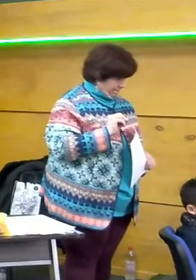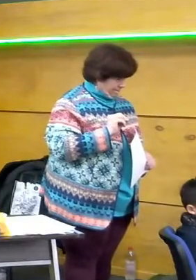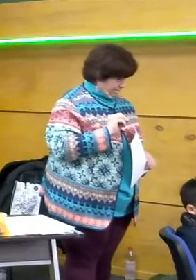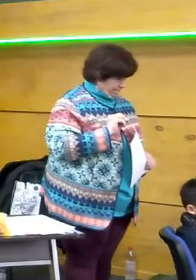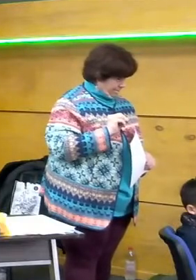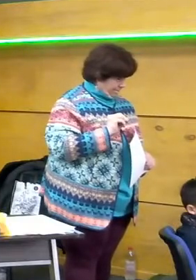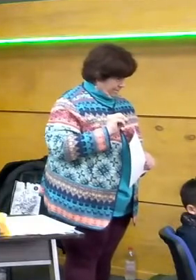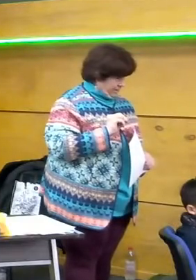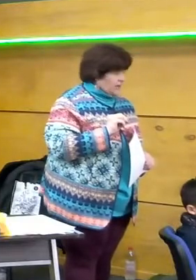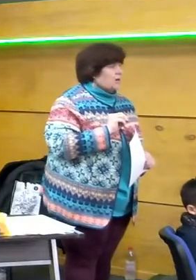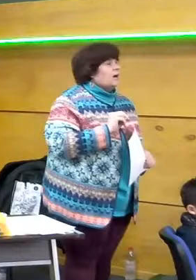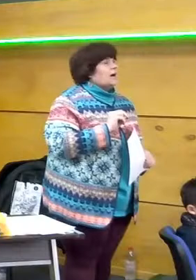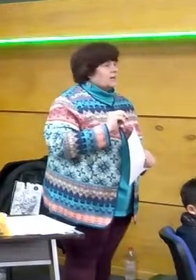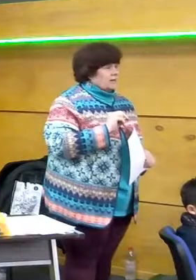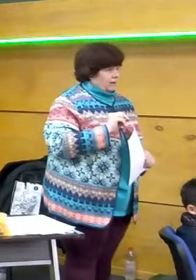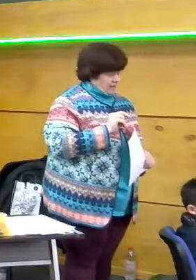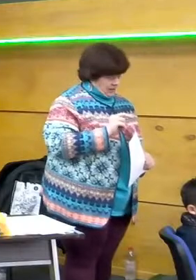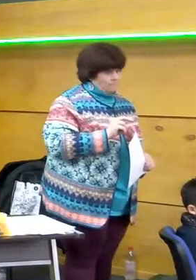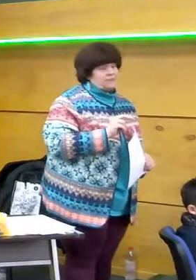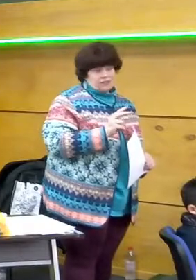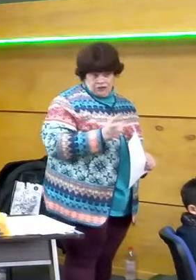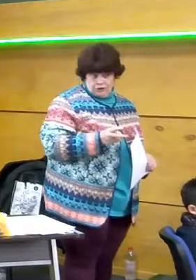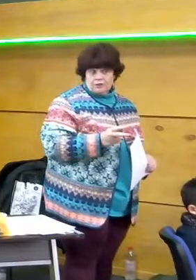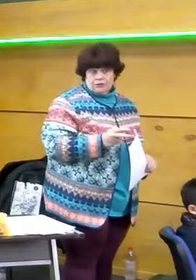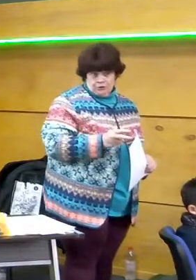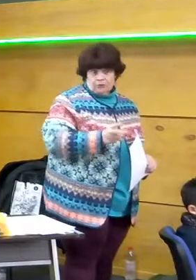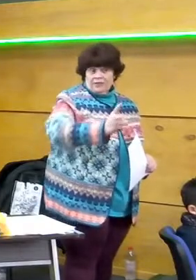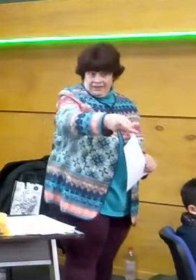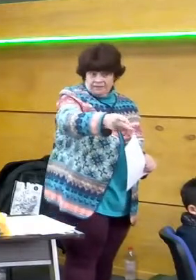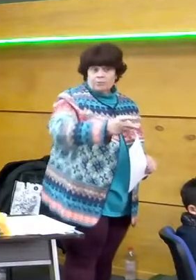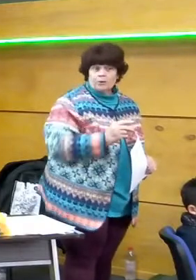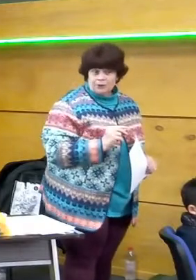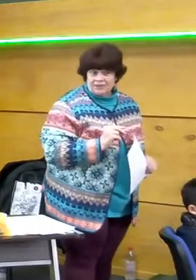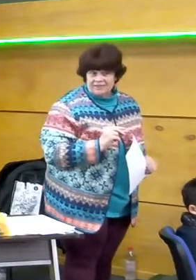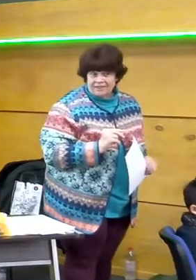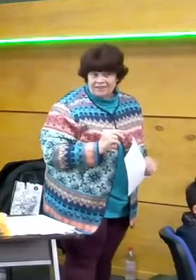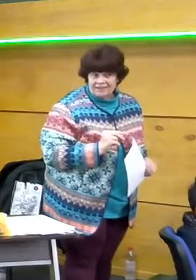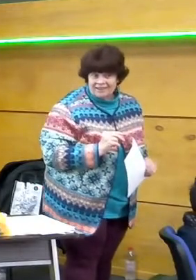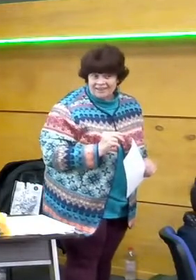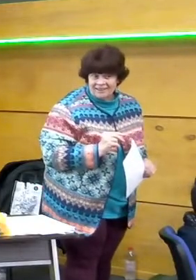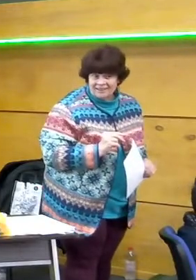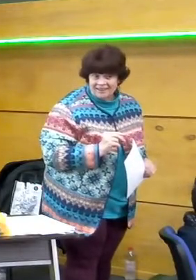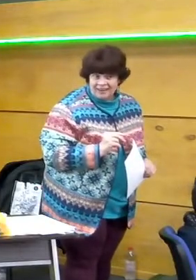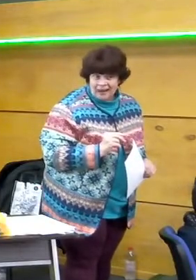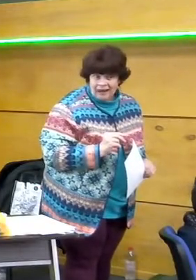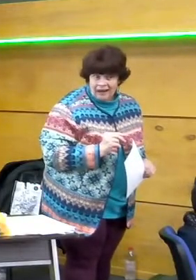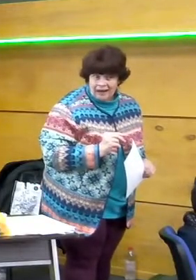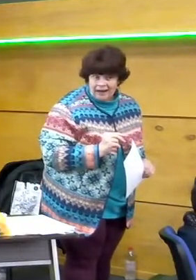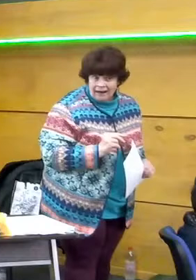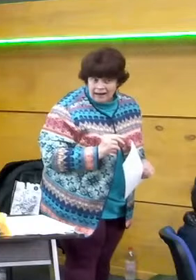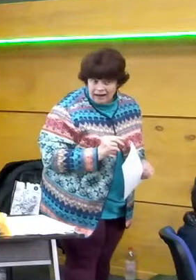a competition. a competition you can do. Yes? What were you going to say?